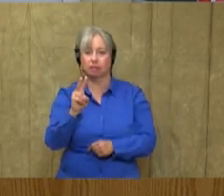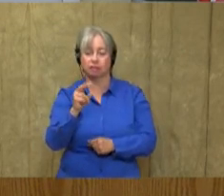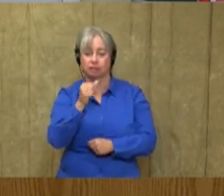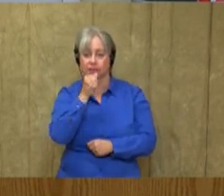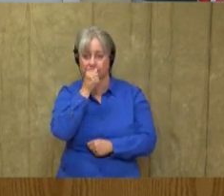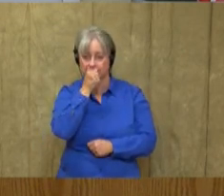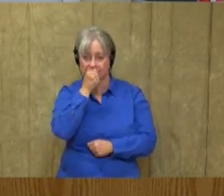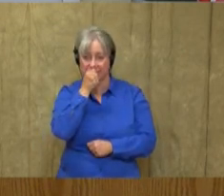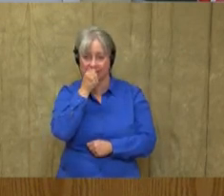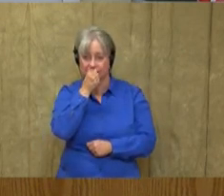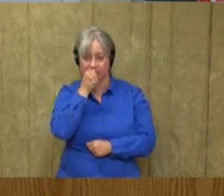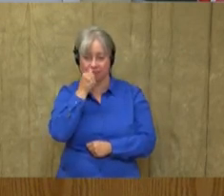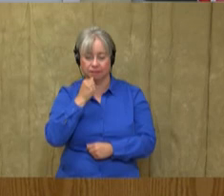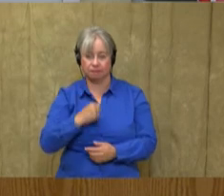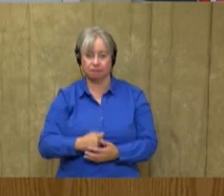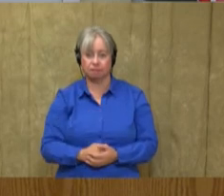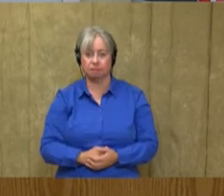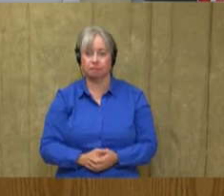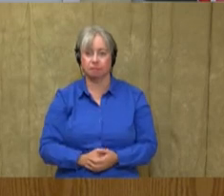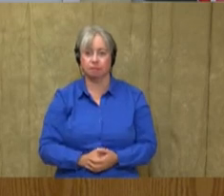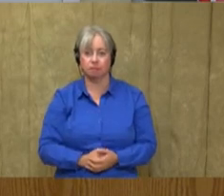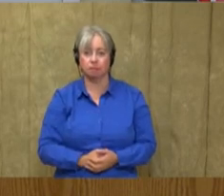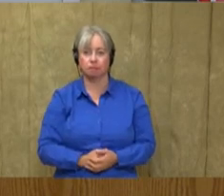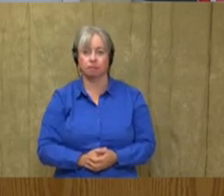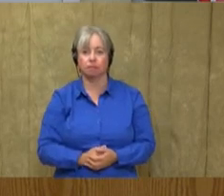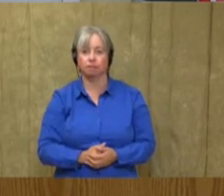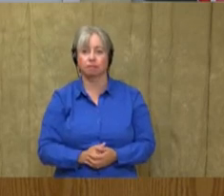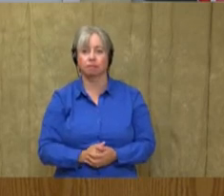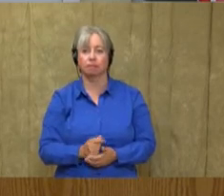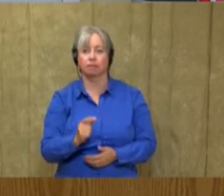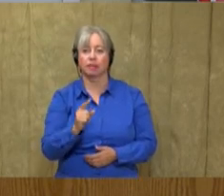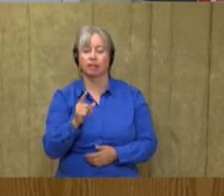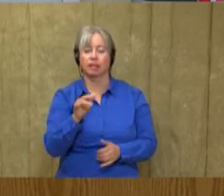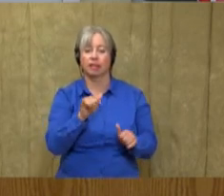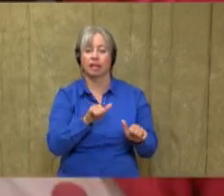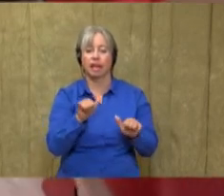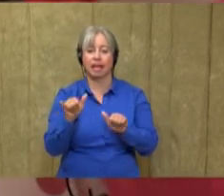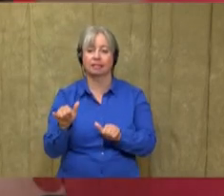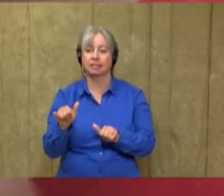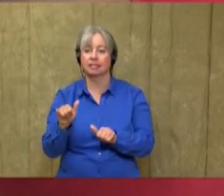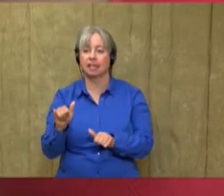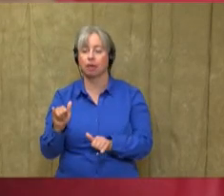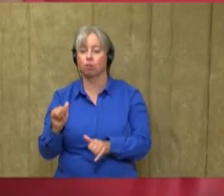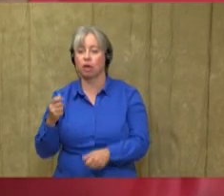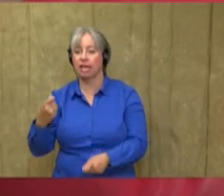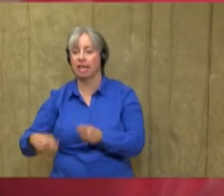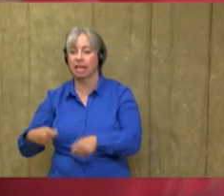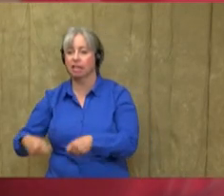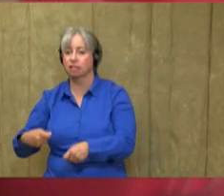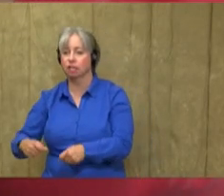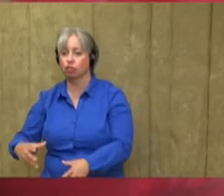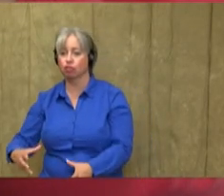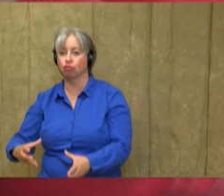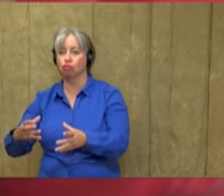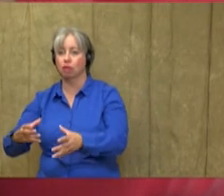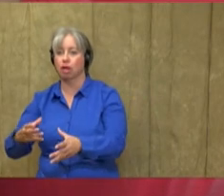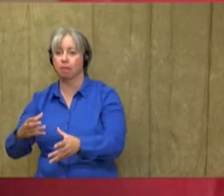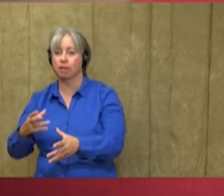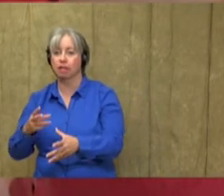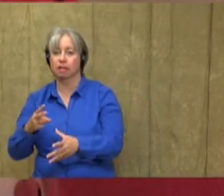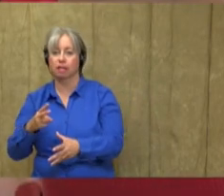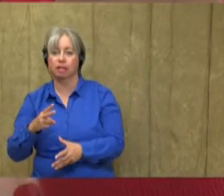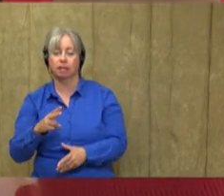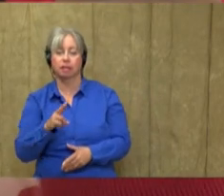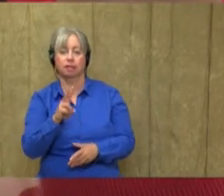to be transferred. And the tuning fork acts the same way as our drum. So when I strike it, the prongs are